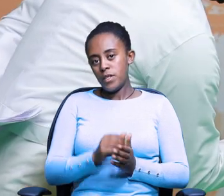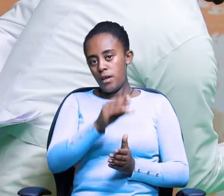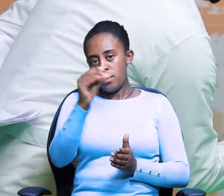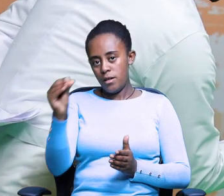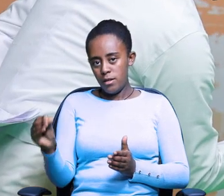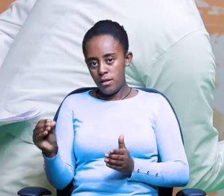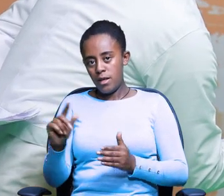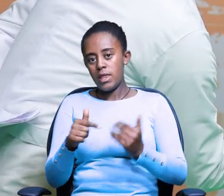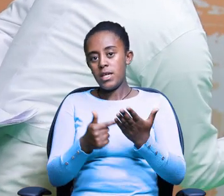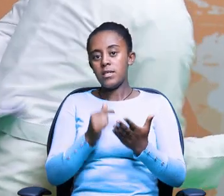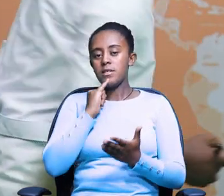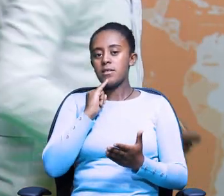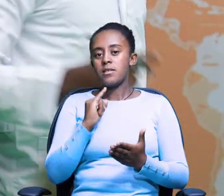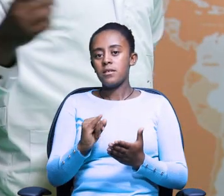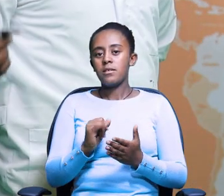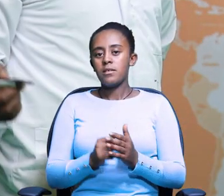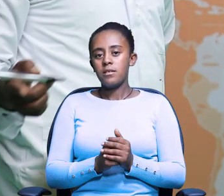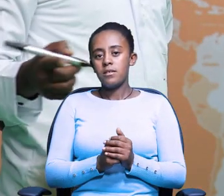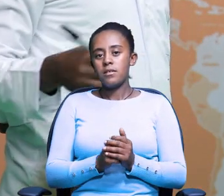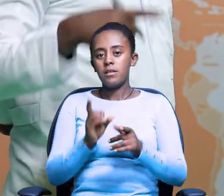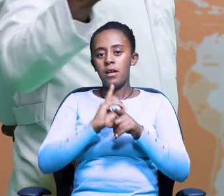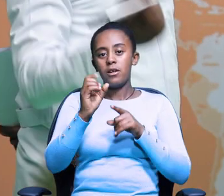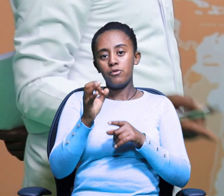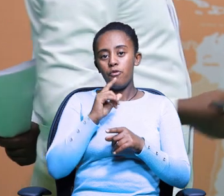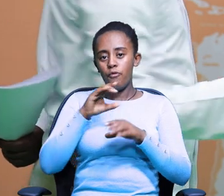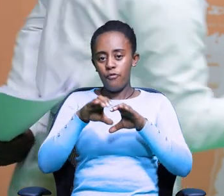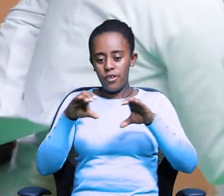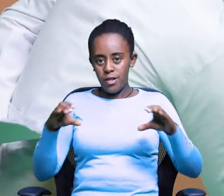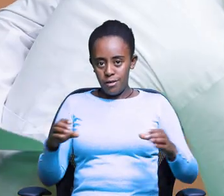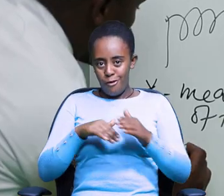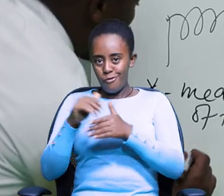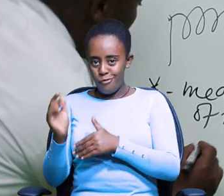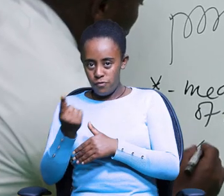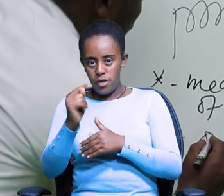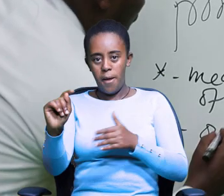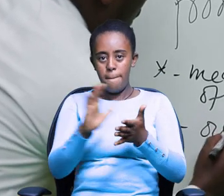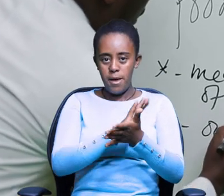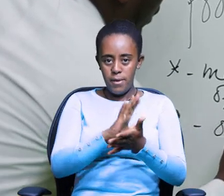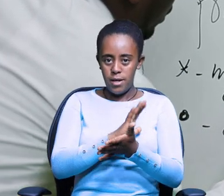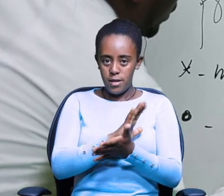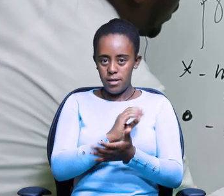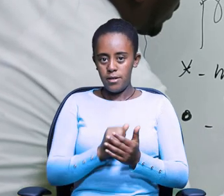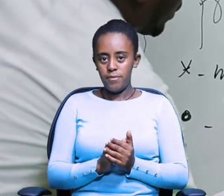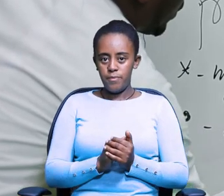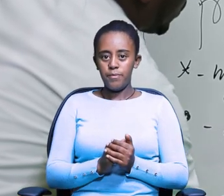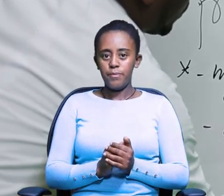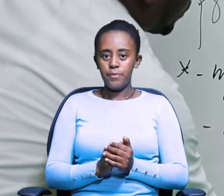And Z is direction of current is out of the paper.